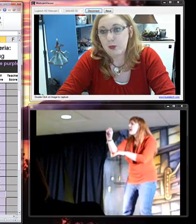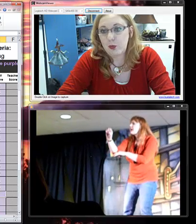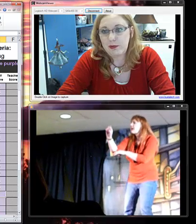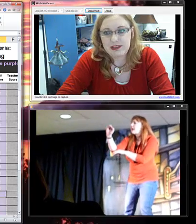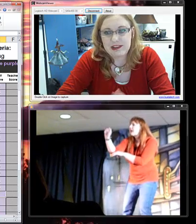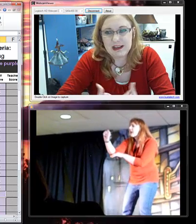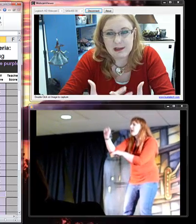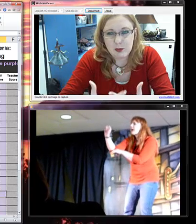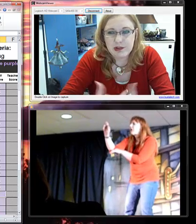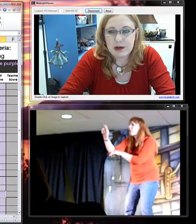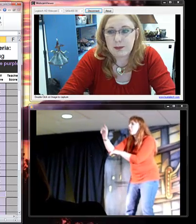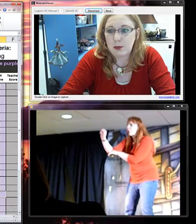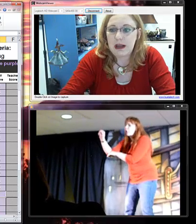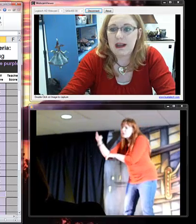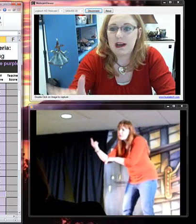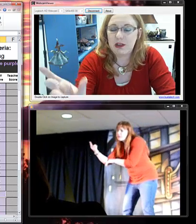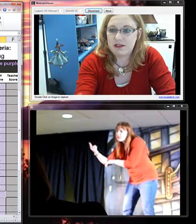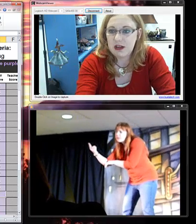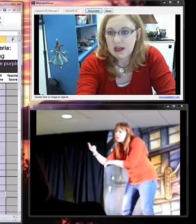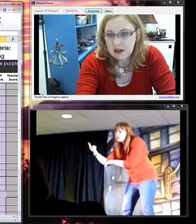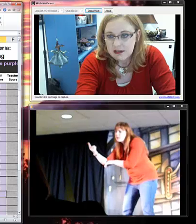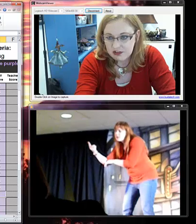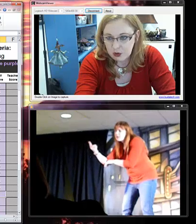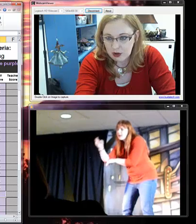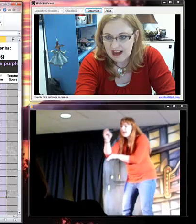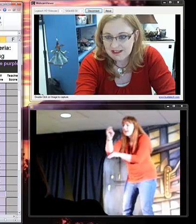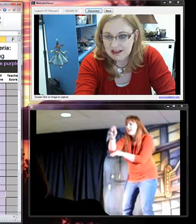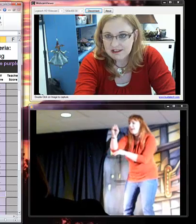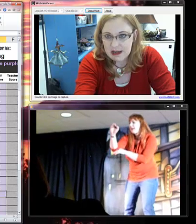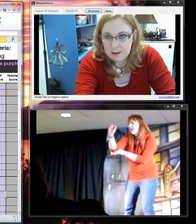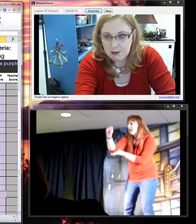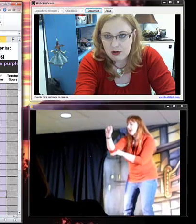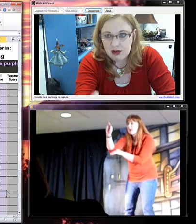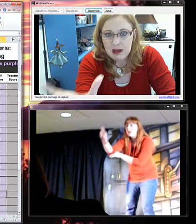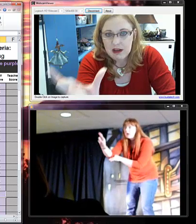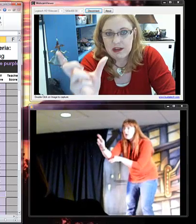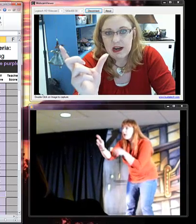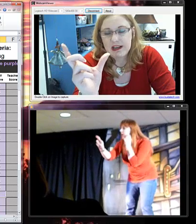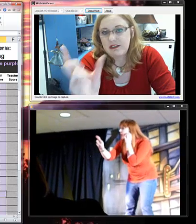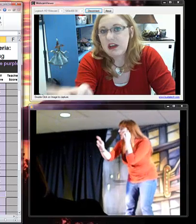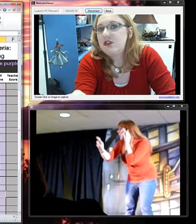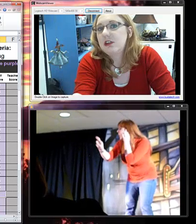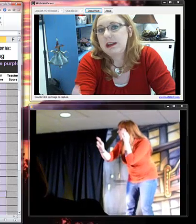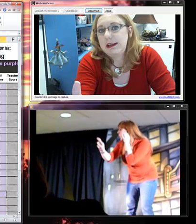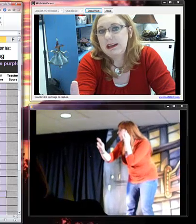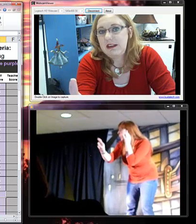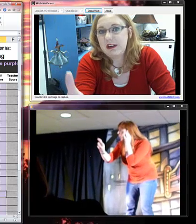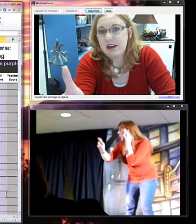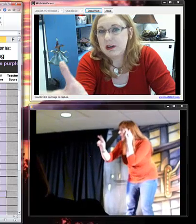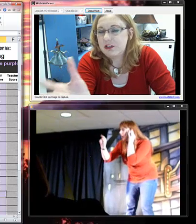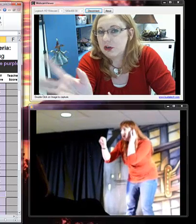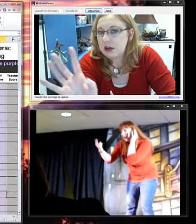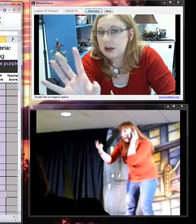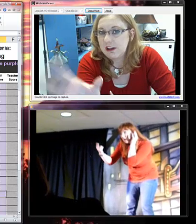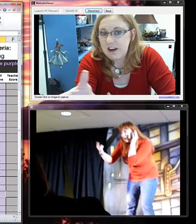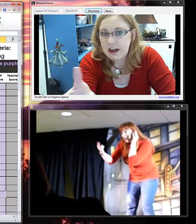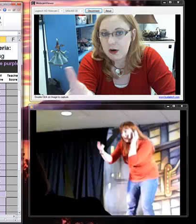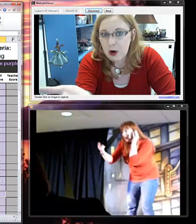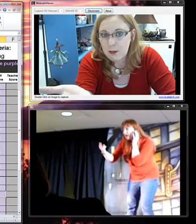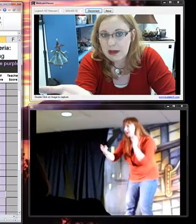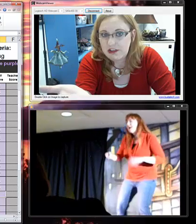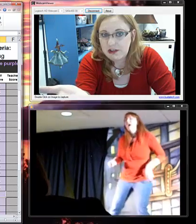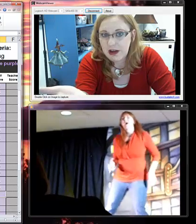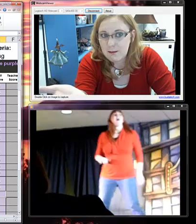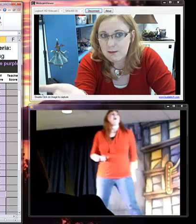or was it appropriate? Now this story, as an example, that I intentionally leave a certain